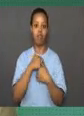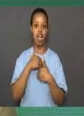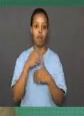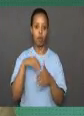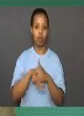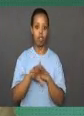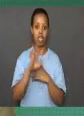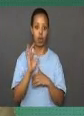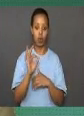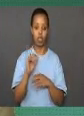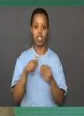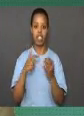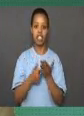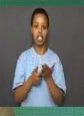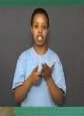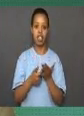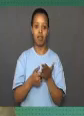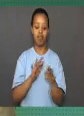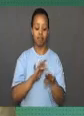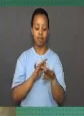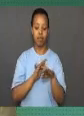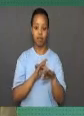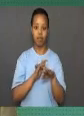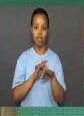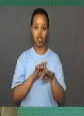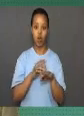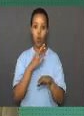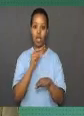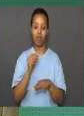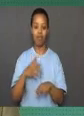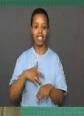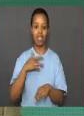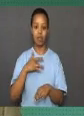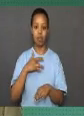to the source of sensory stimulation.